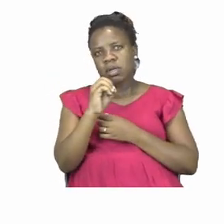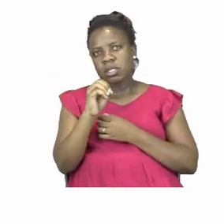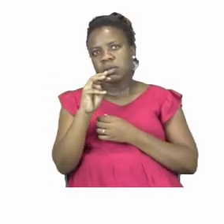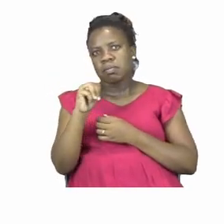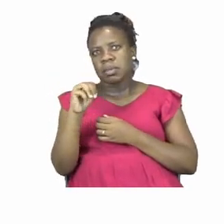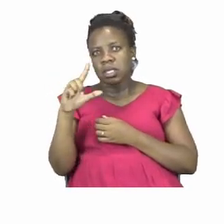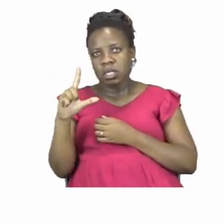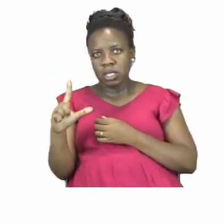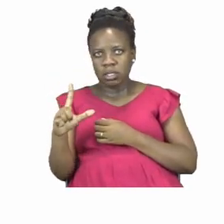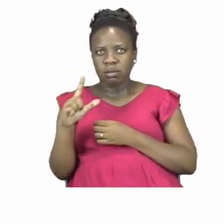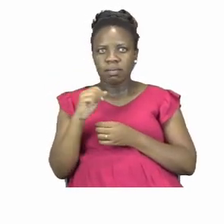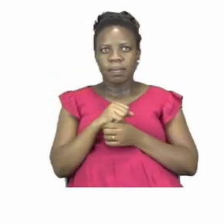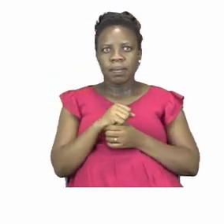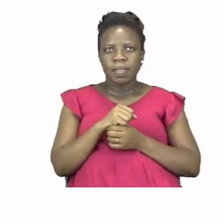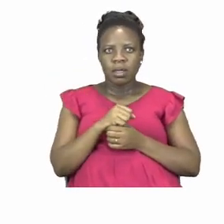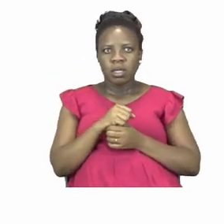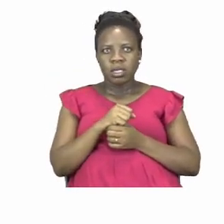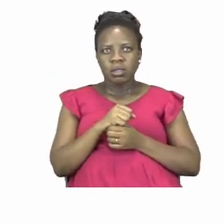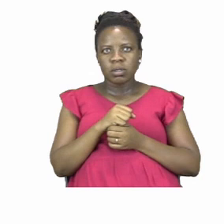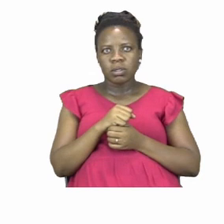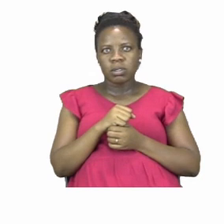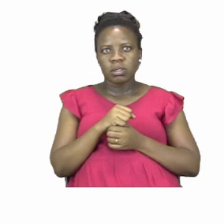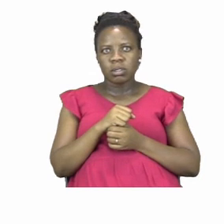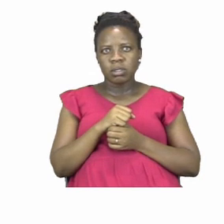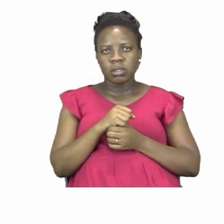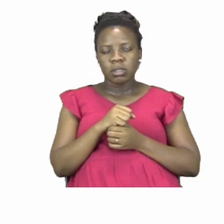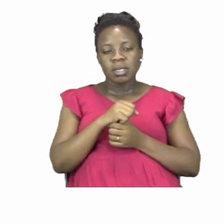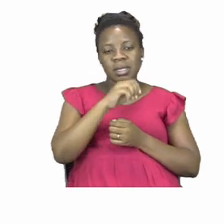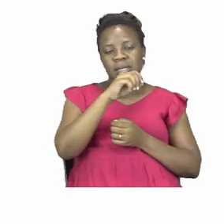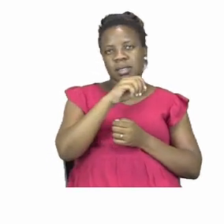Please don't forget to put the ml for the sign